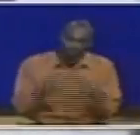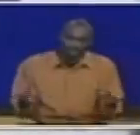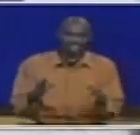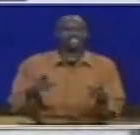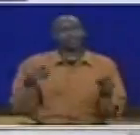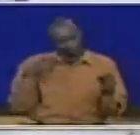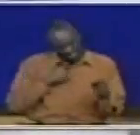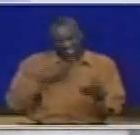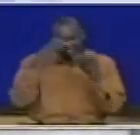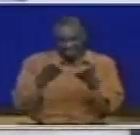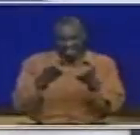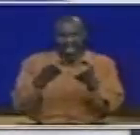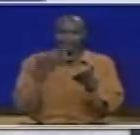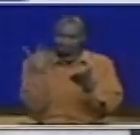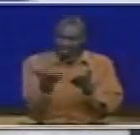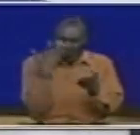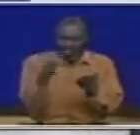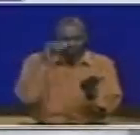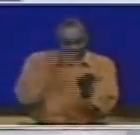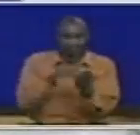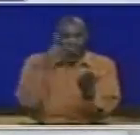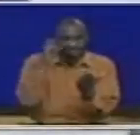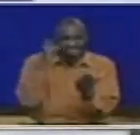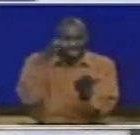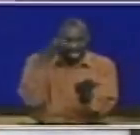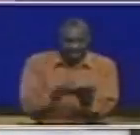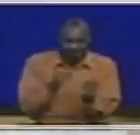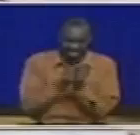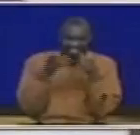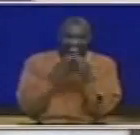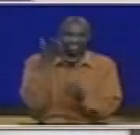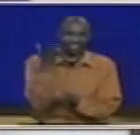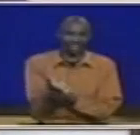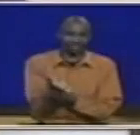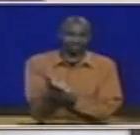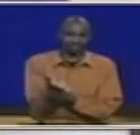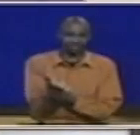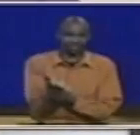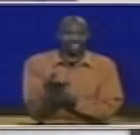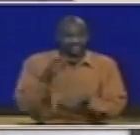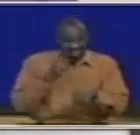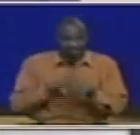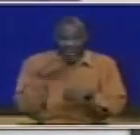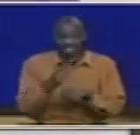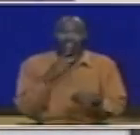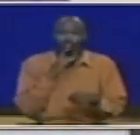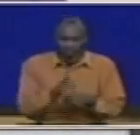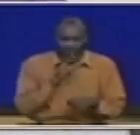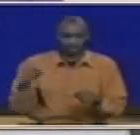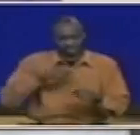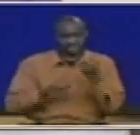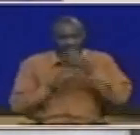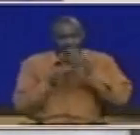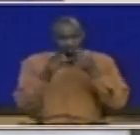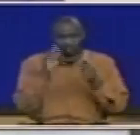atakuwa kwa ballot paper on 19th of December. After assuring Wetangula of their full support in the upcoming